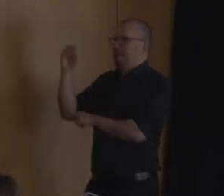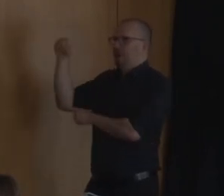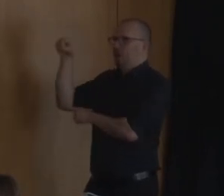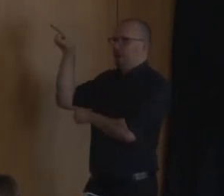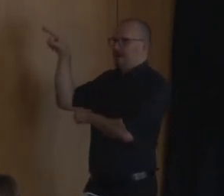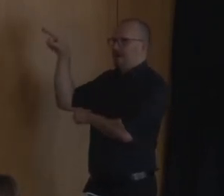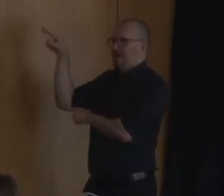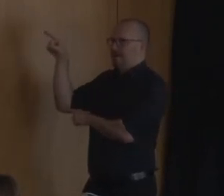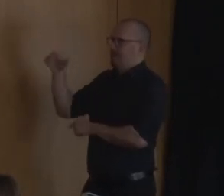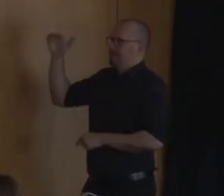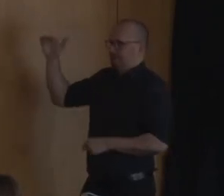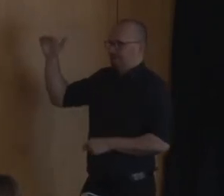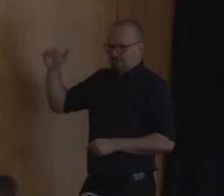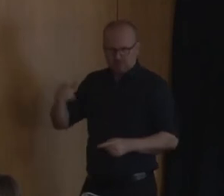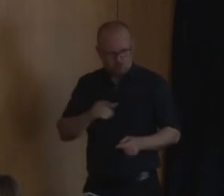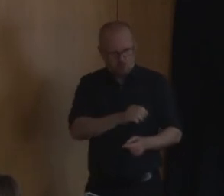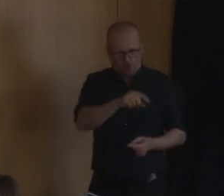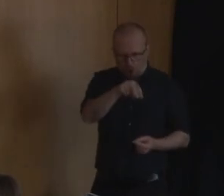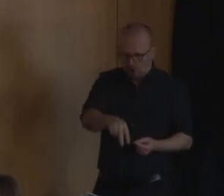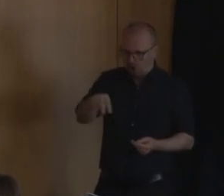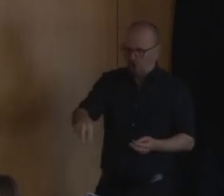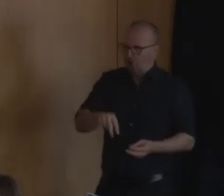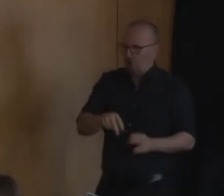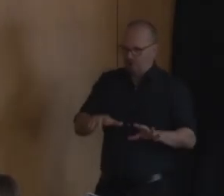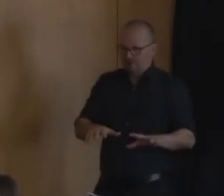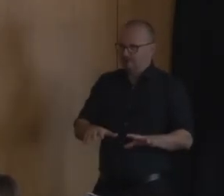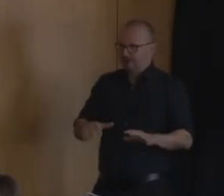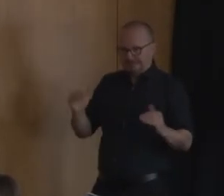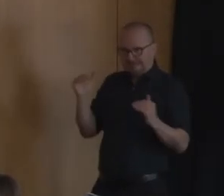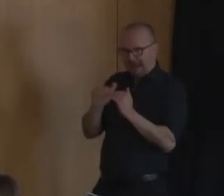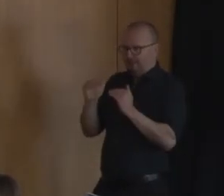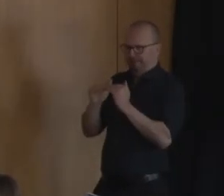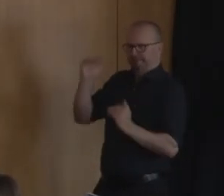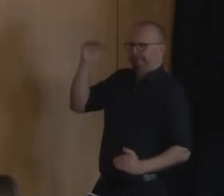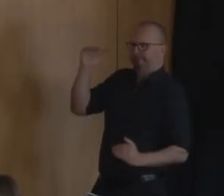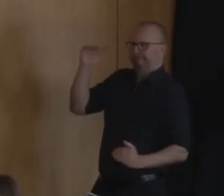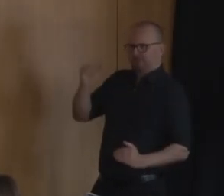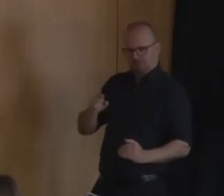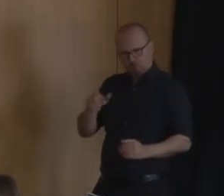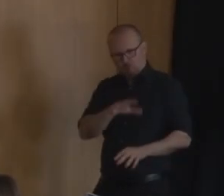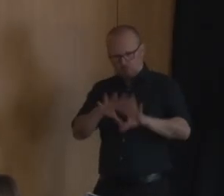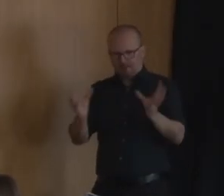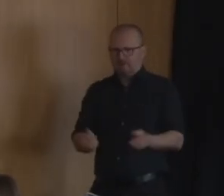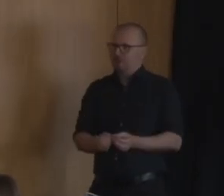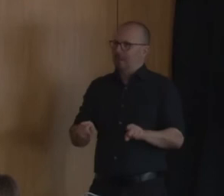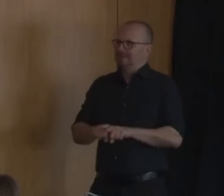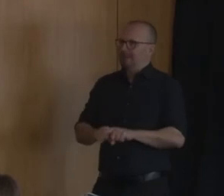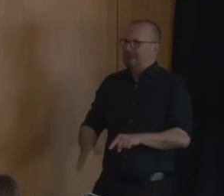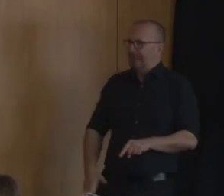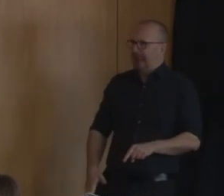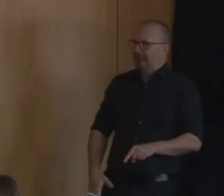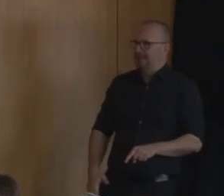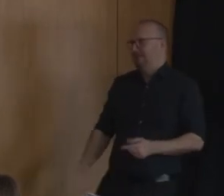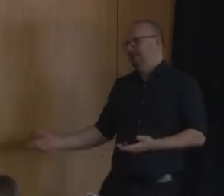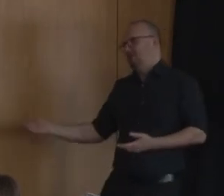bit more than a stout-legged moa. There's lots of laughter with this one. And supporting social interaction can be as simple